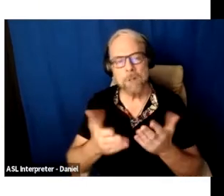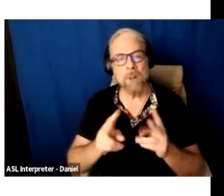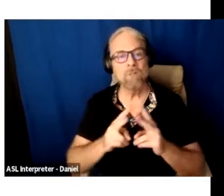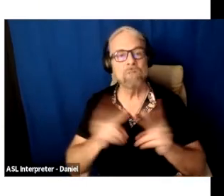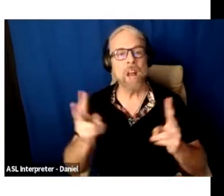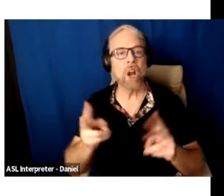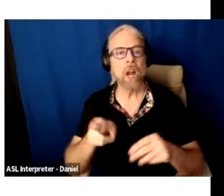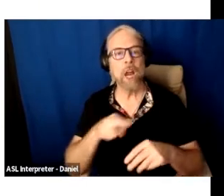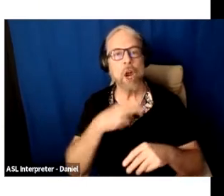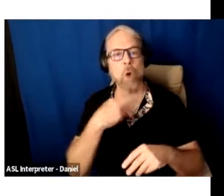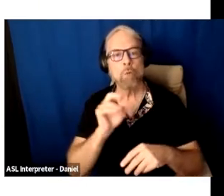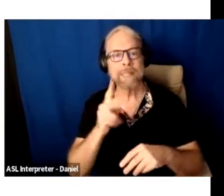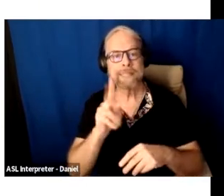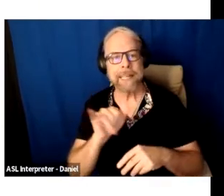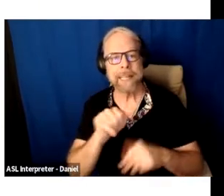risky